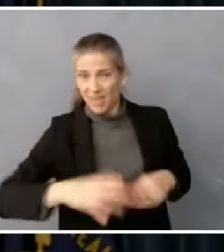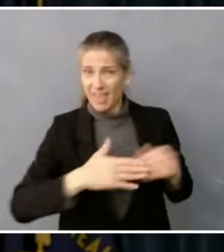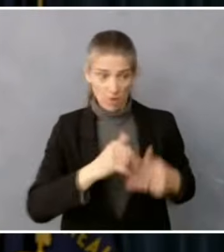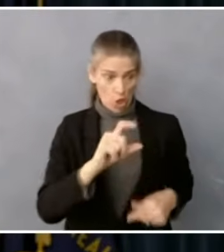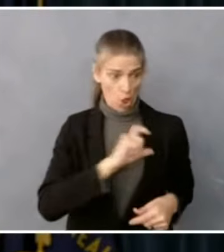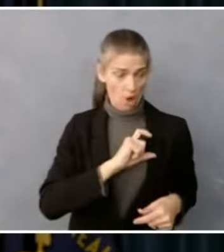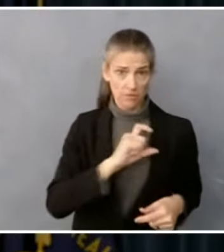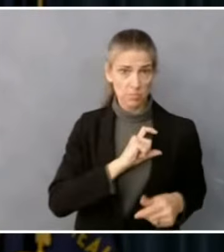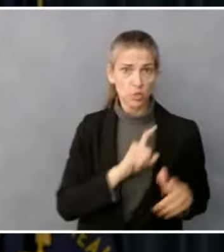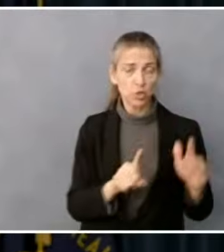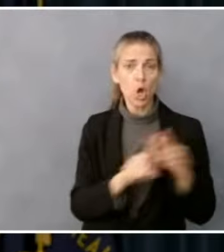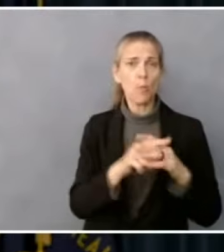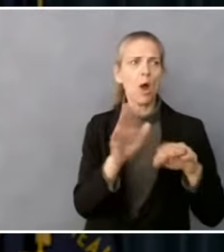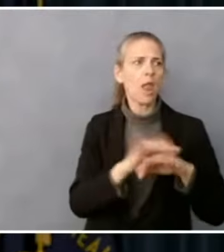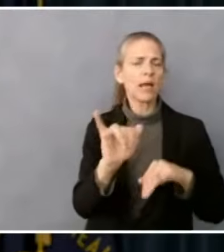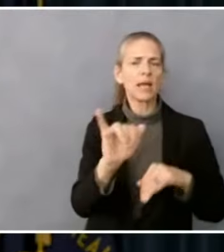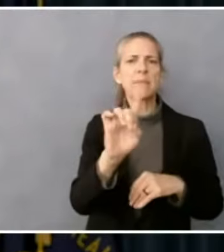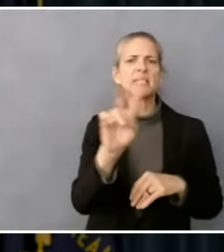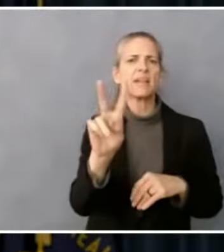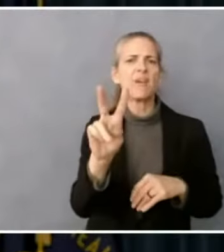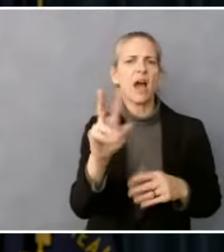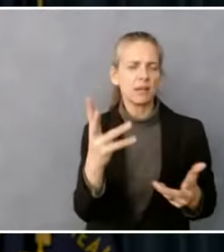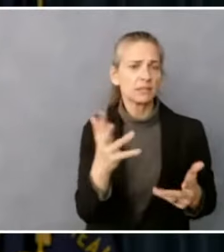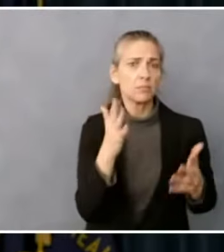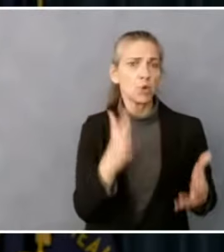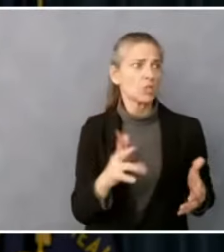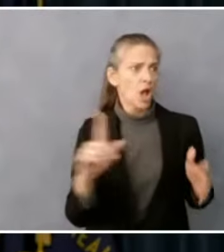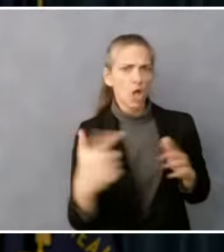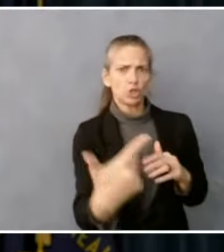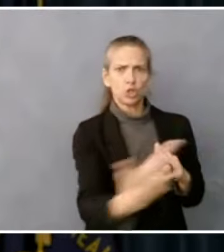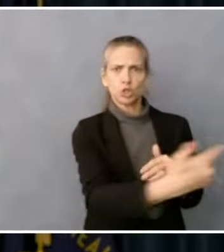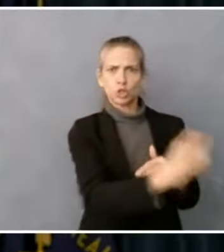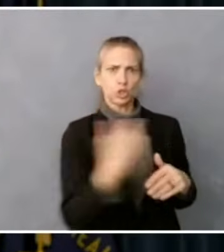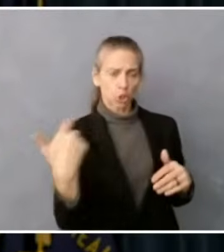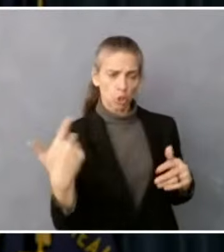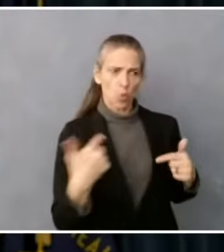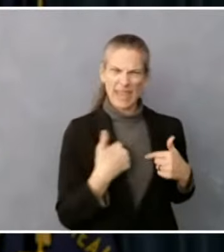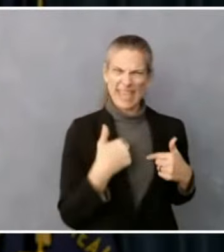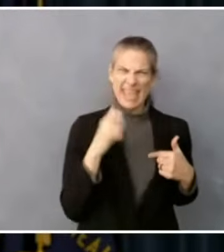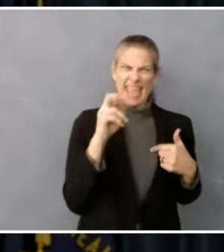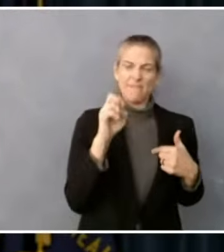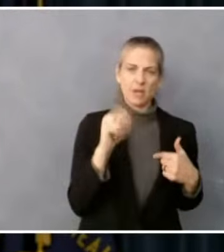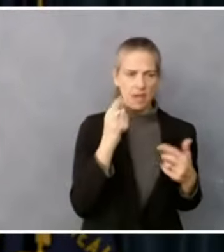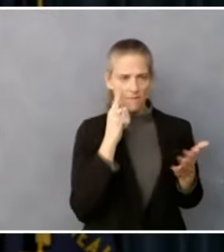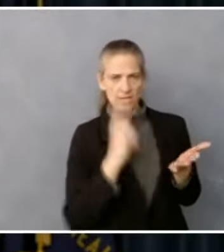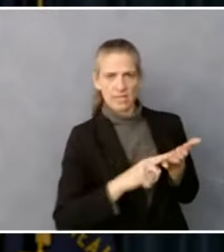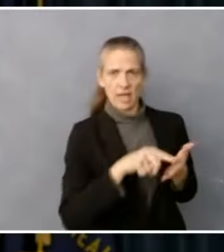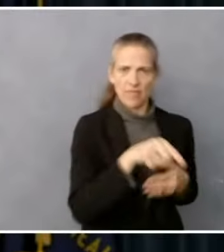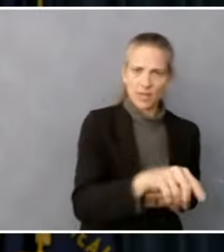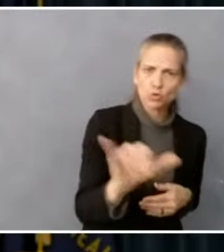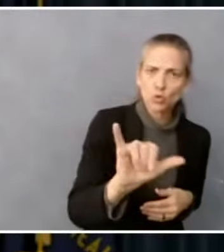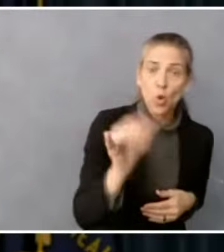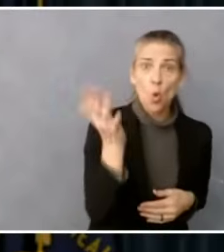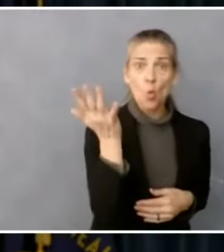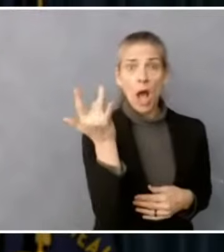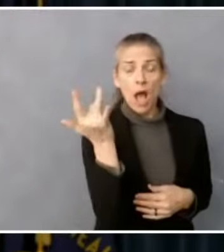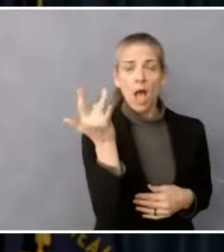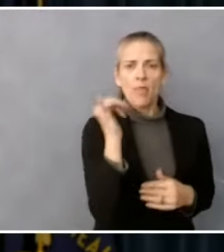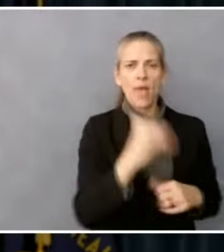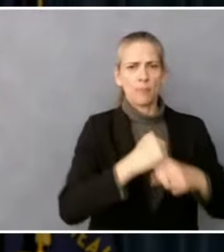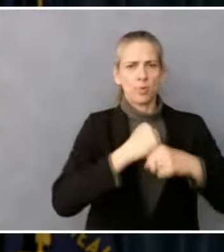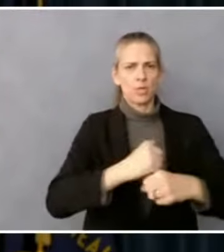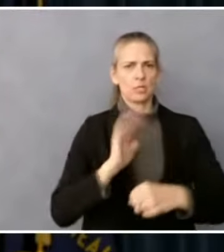a domestic violence call, and the person walks out and starts shooting them. We even do the investigation there. Why? Because that protects our